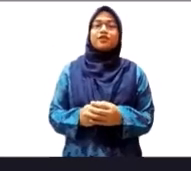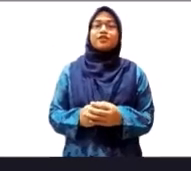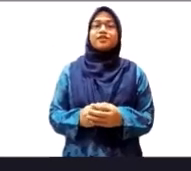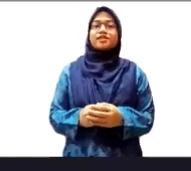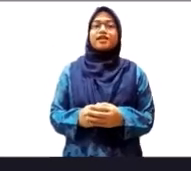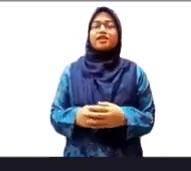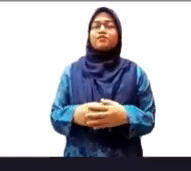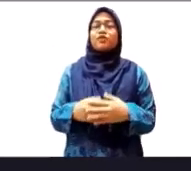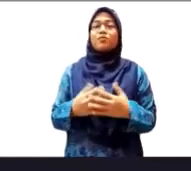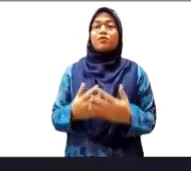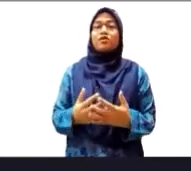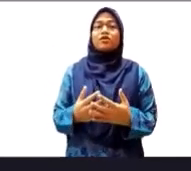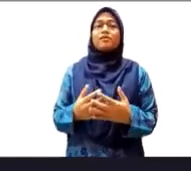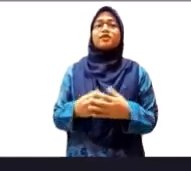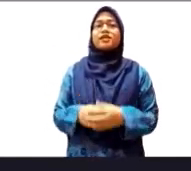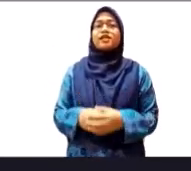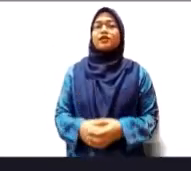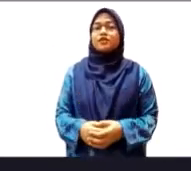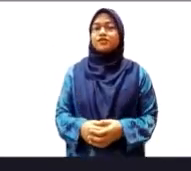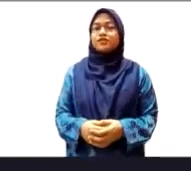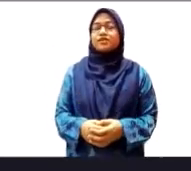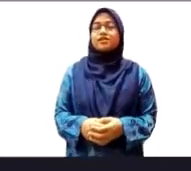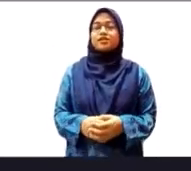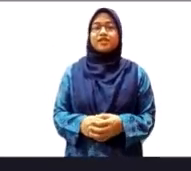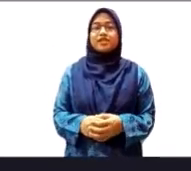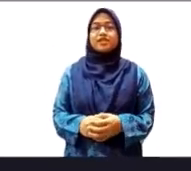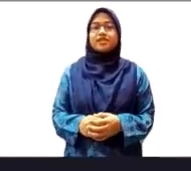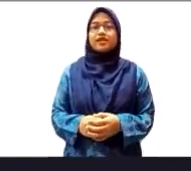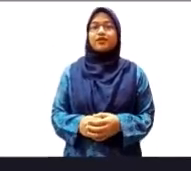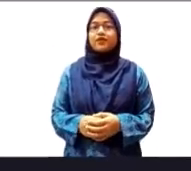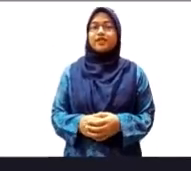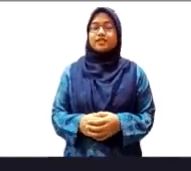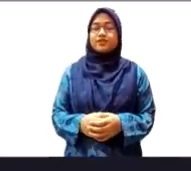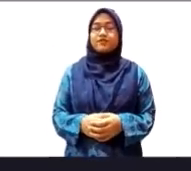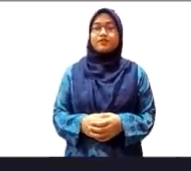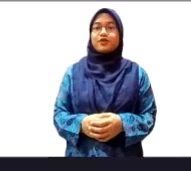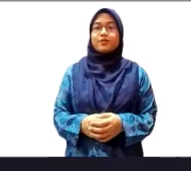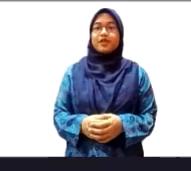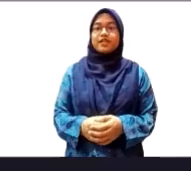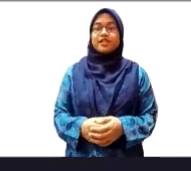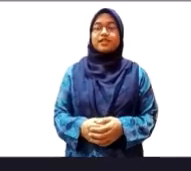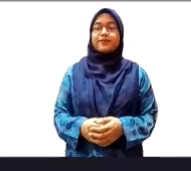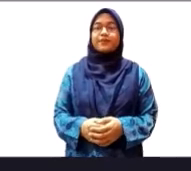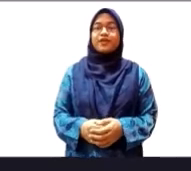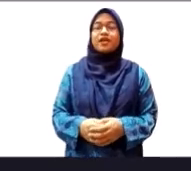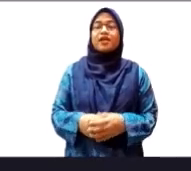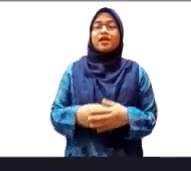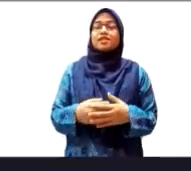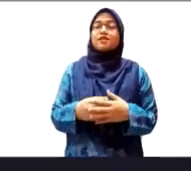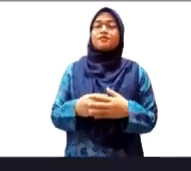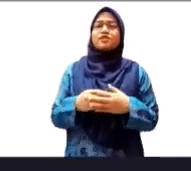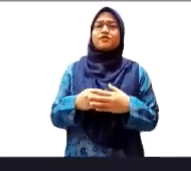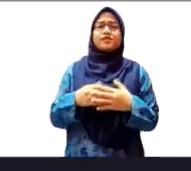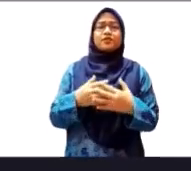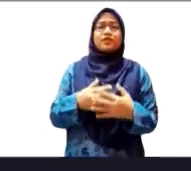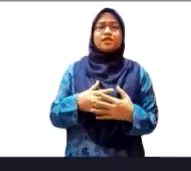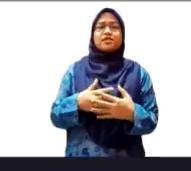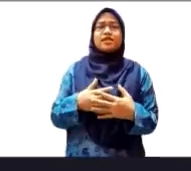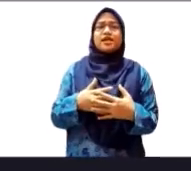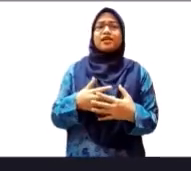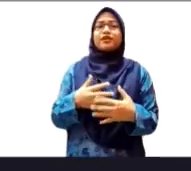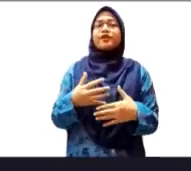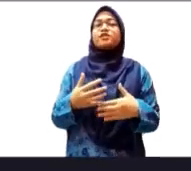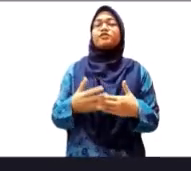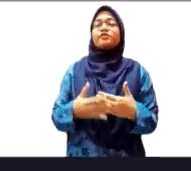non-sign language users can explore more about sign language roles in situations that requires non-verbal communication. Examples of